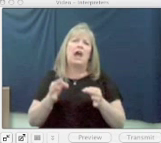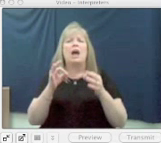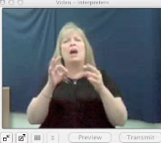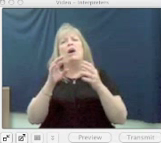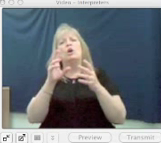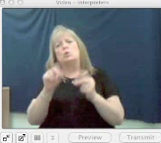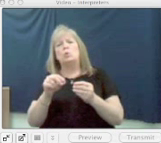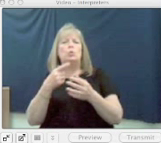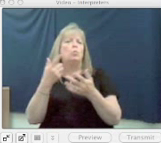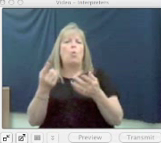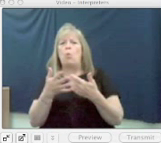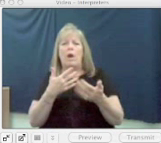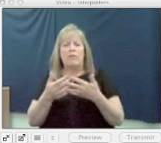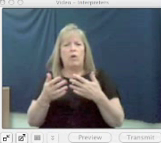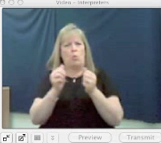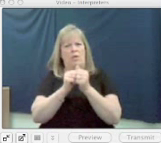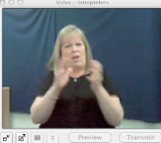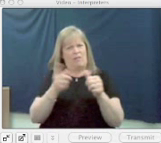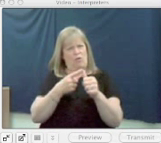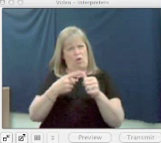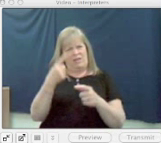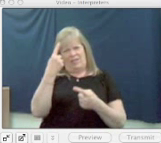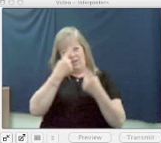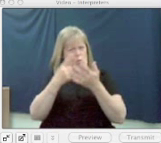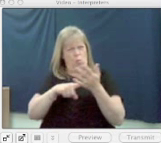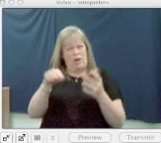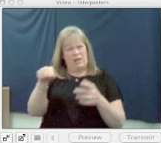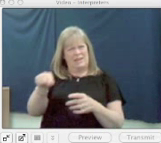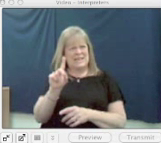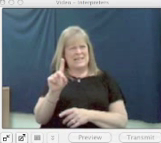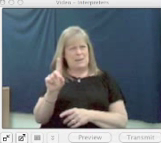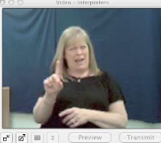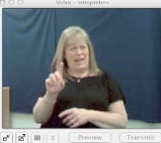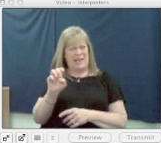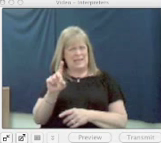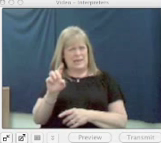job? What is the job asking of me?